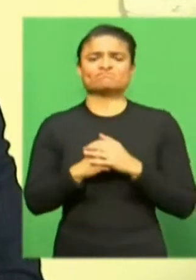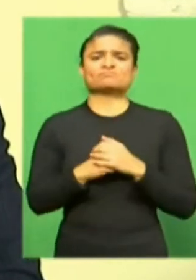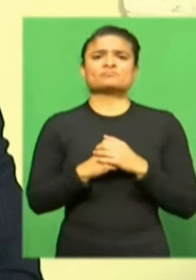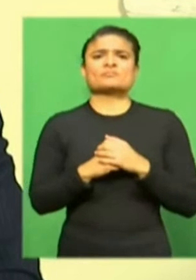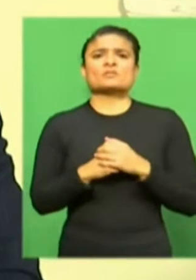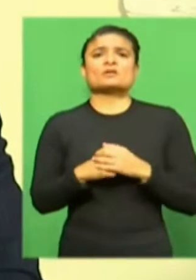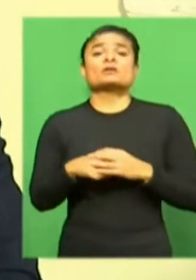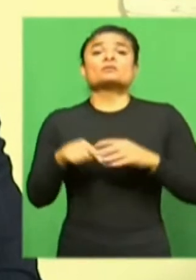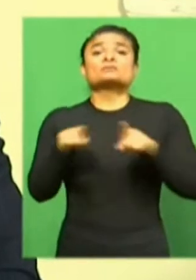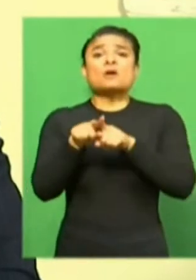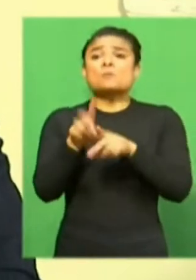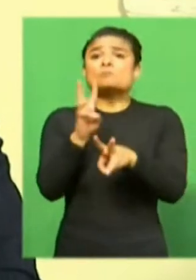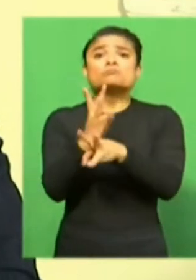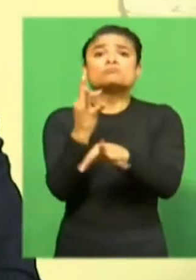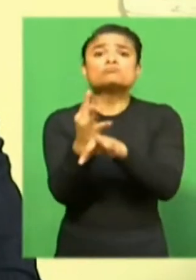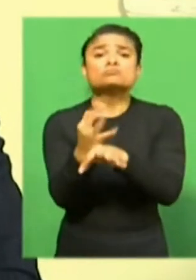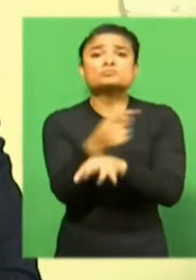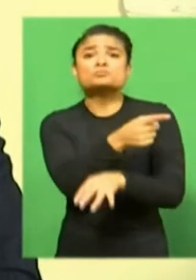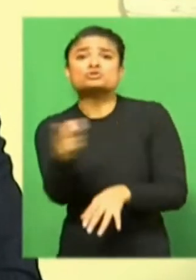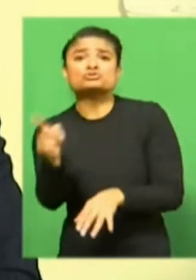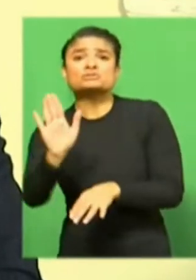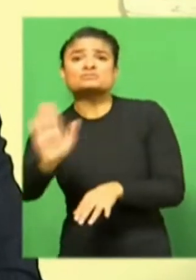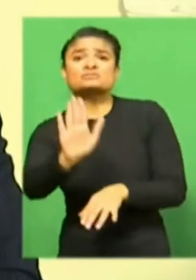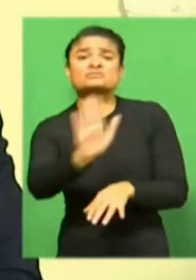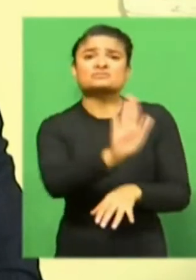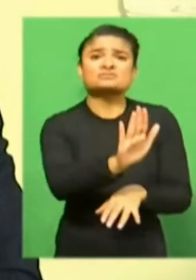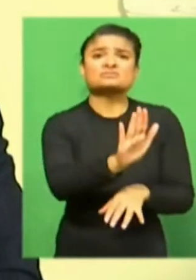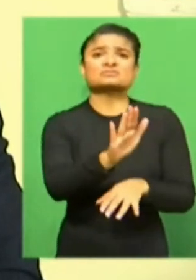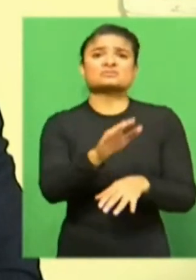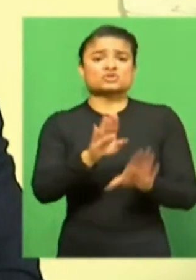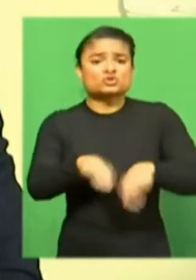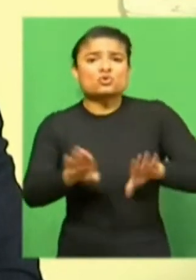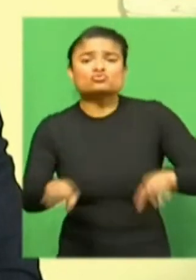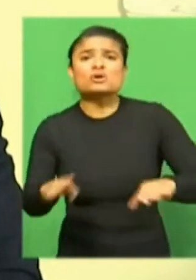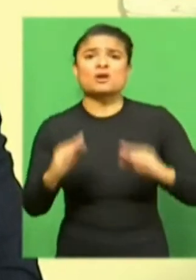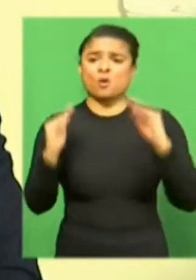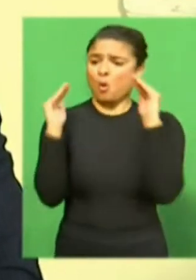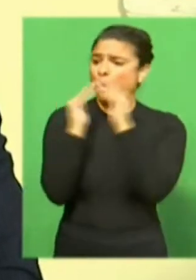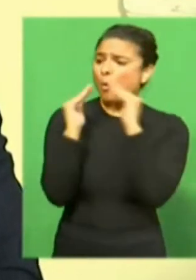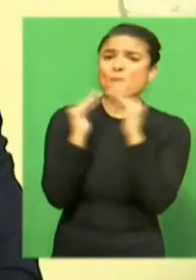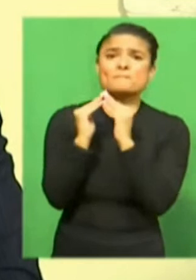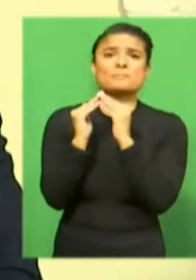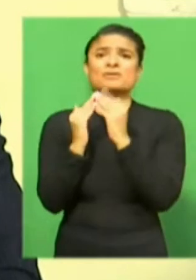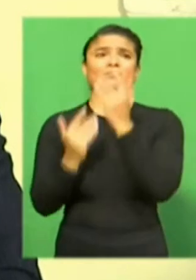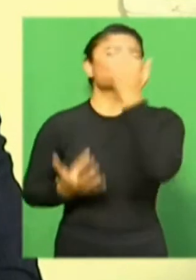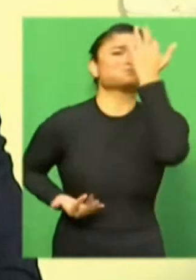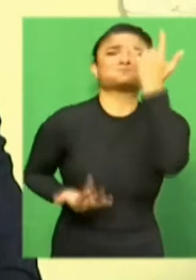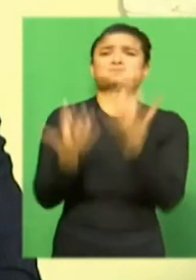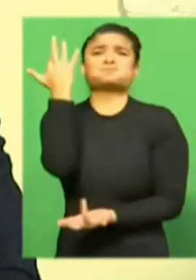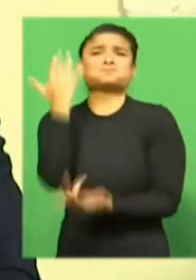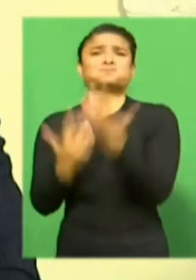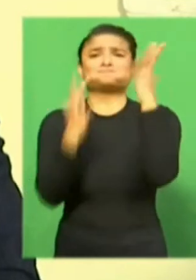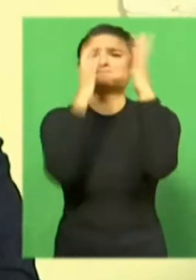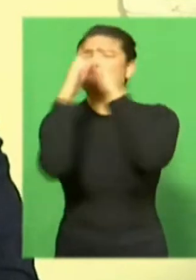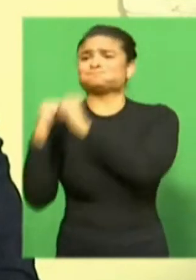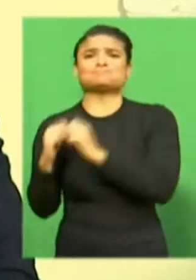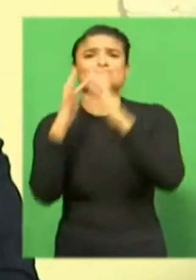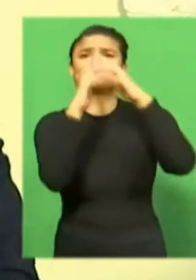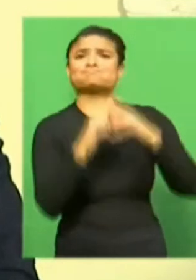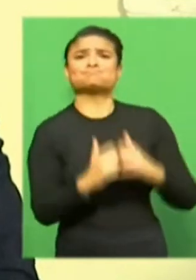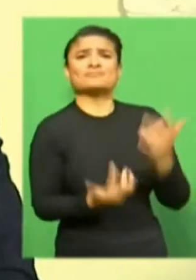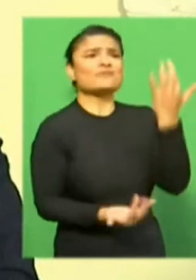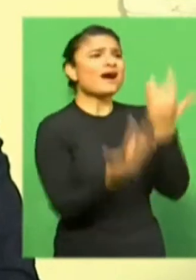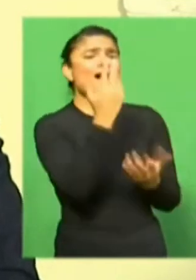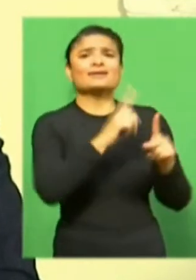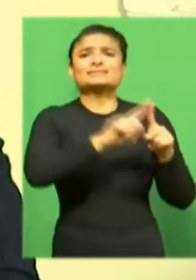as a warehouse went up in flames, and a shop went up in flames, a shopping